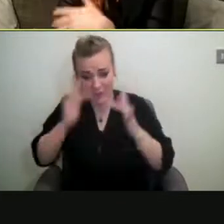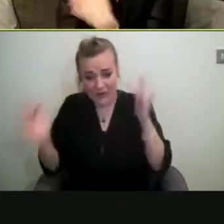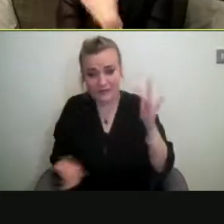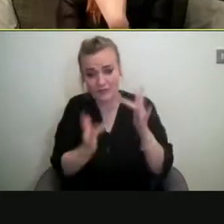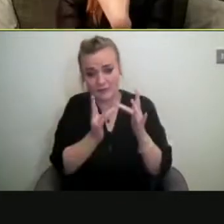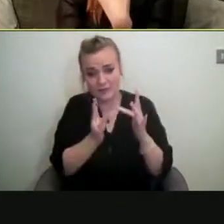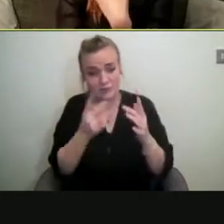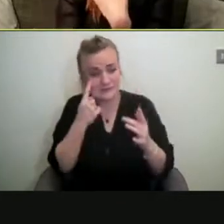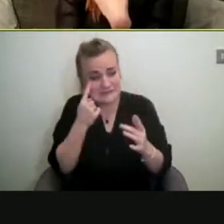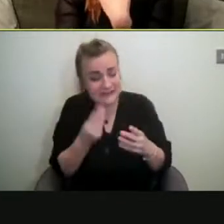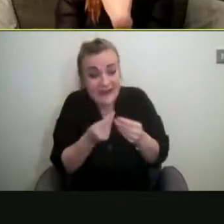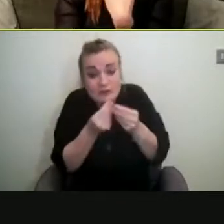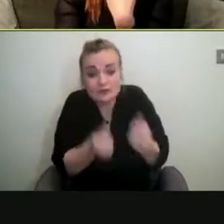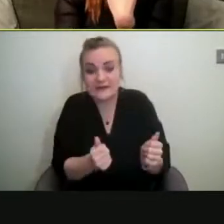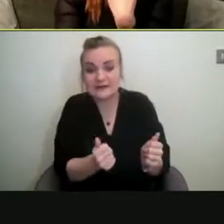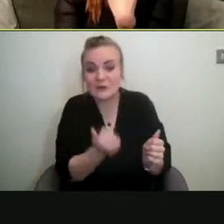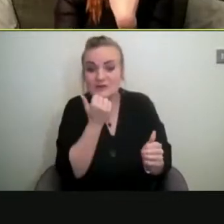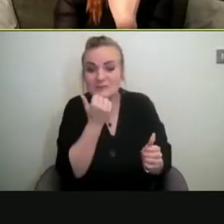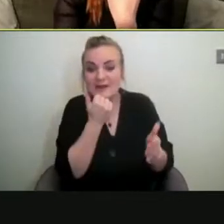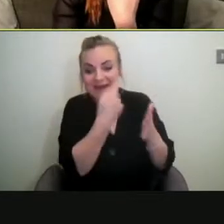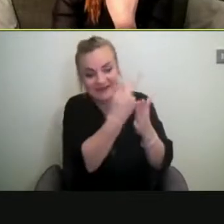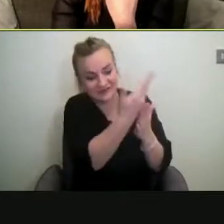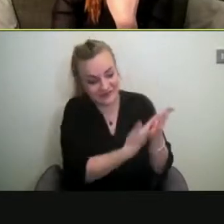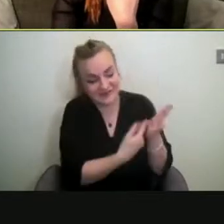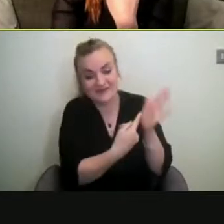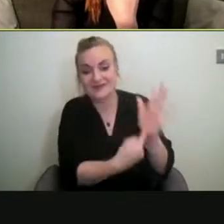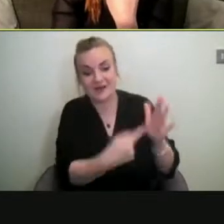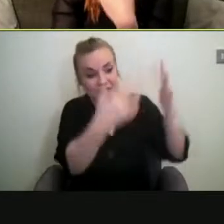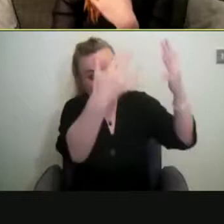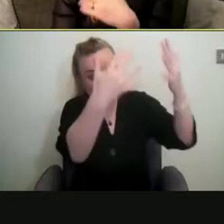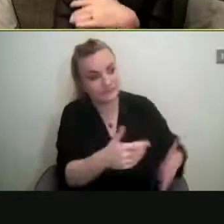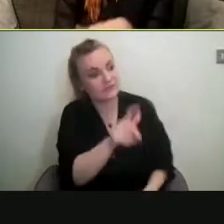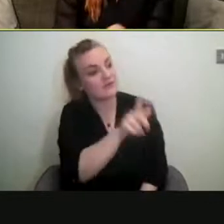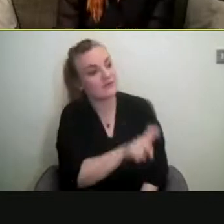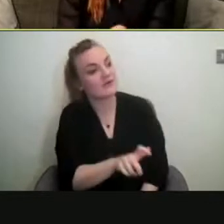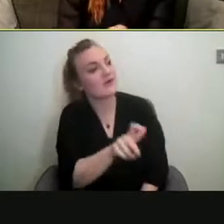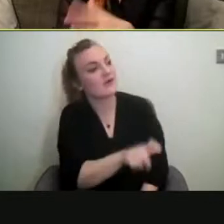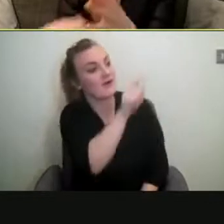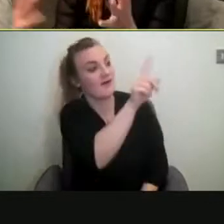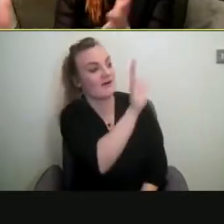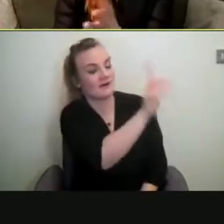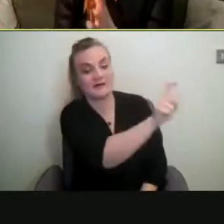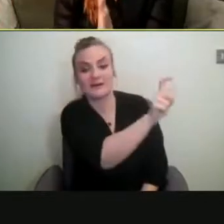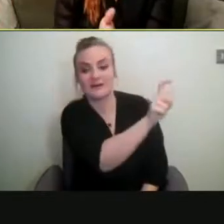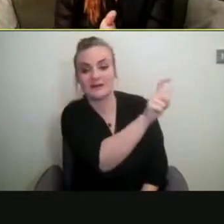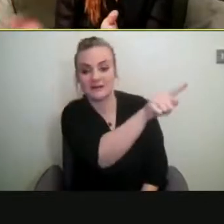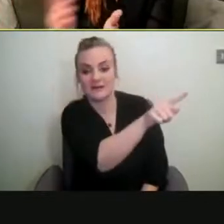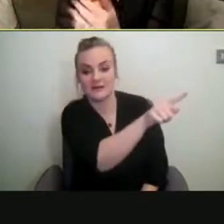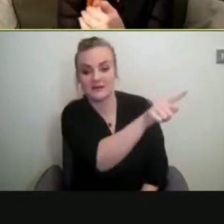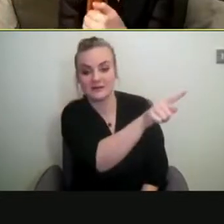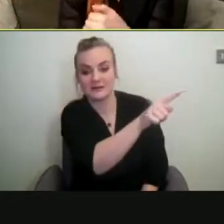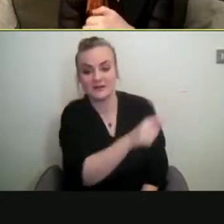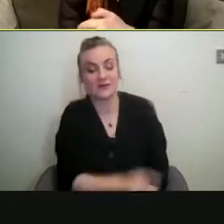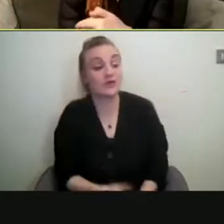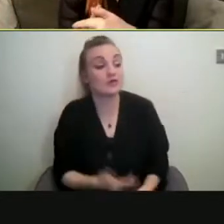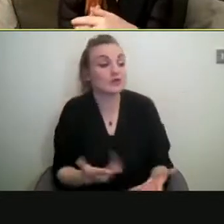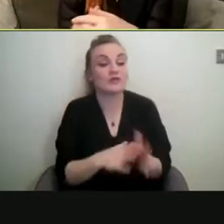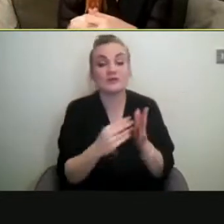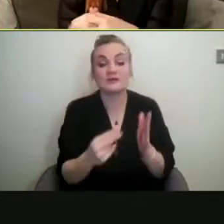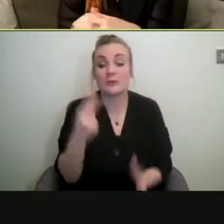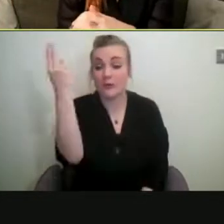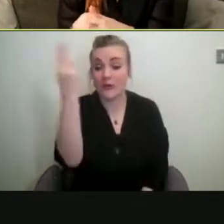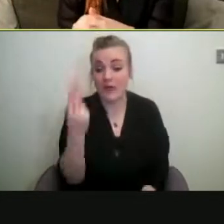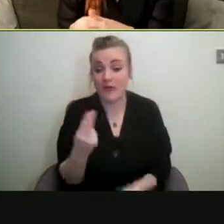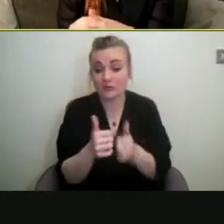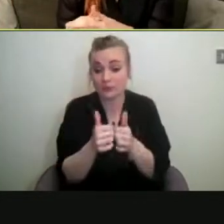a resource page on kind of big kind of arts organizations that talk